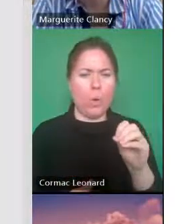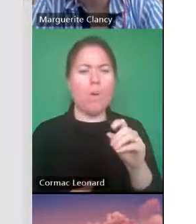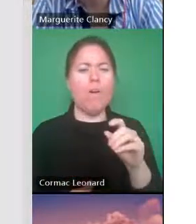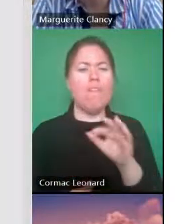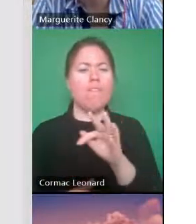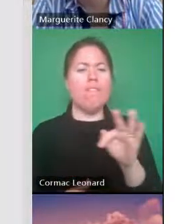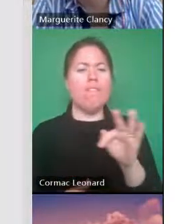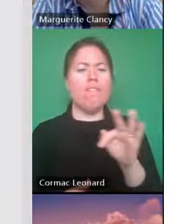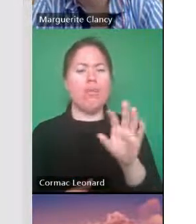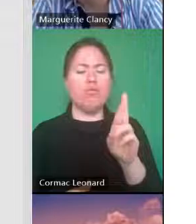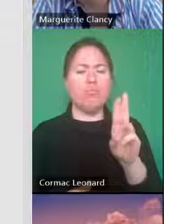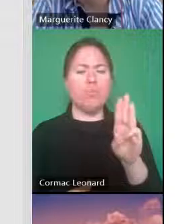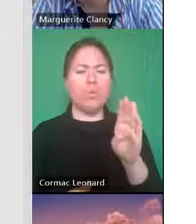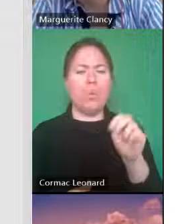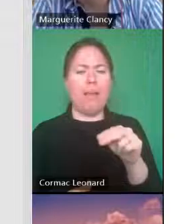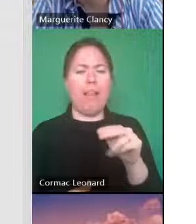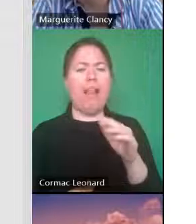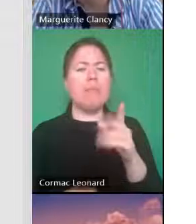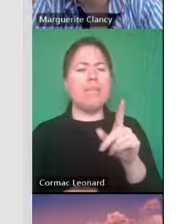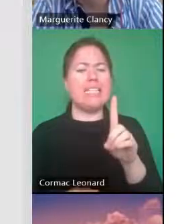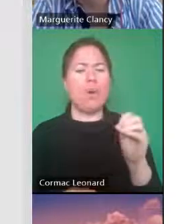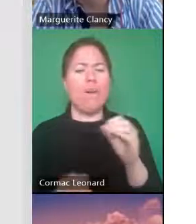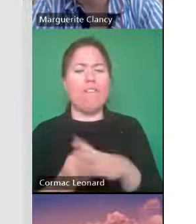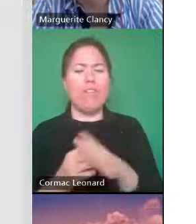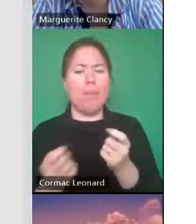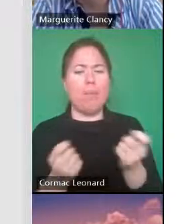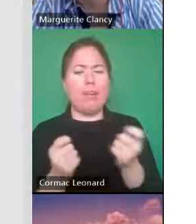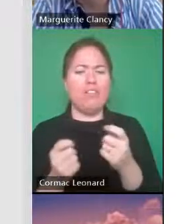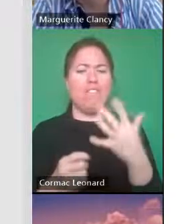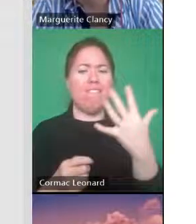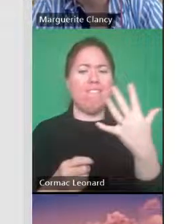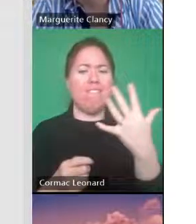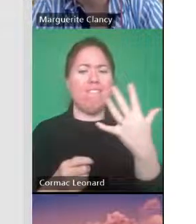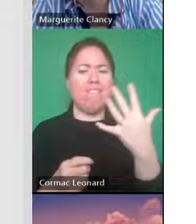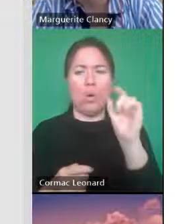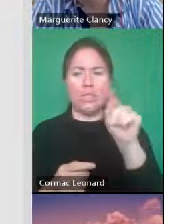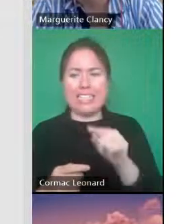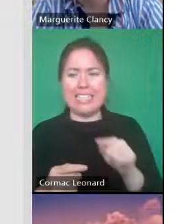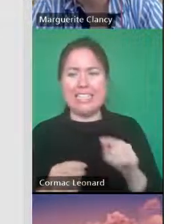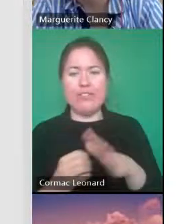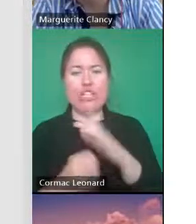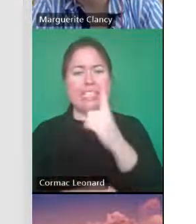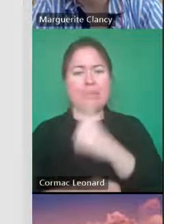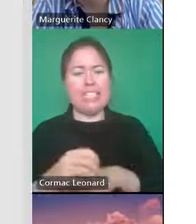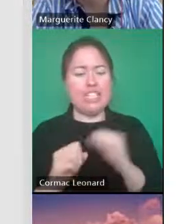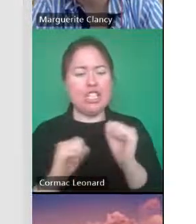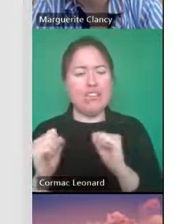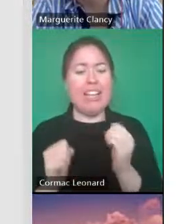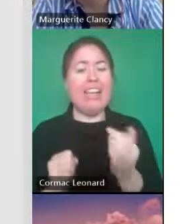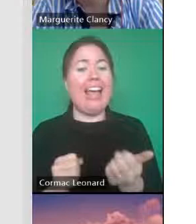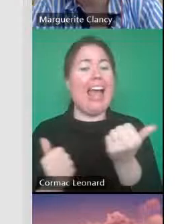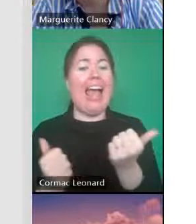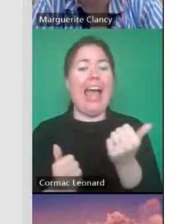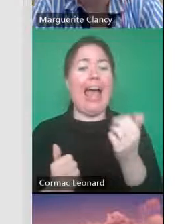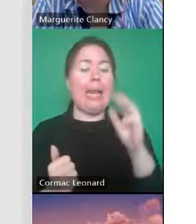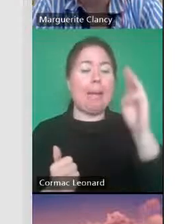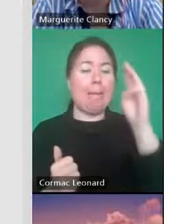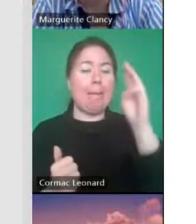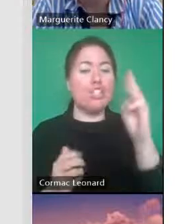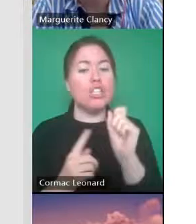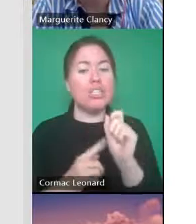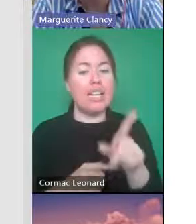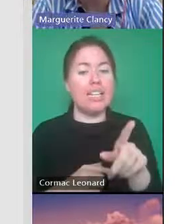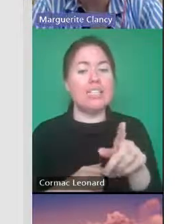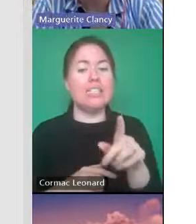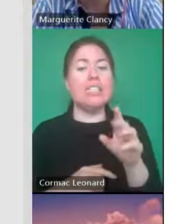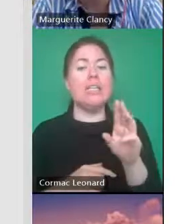large number of managers over 5 counties in disability services. If any manager submits a PSF with a request